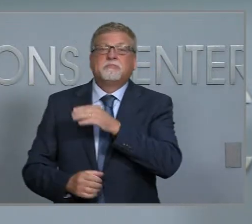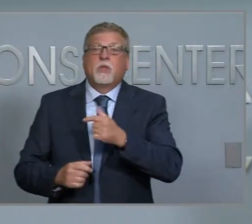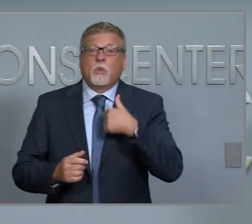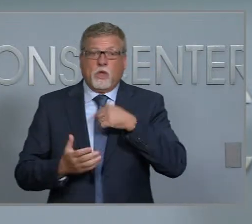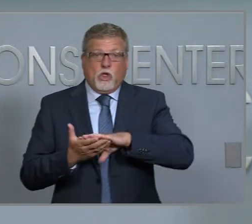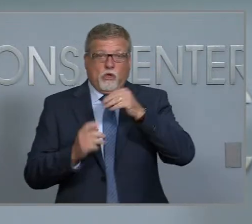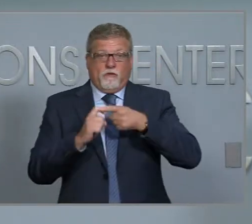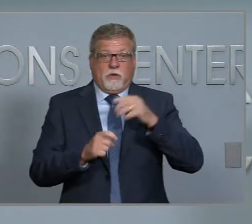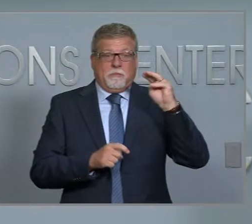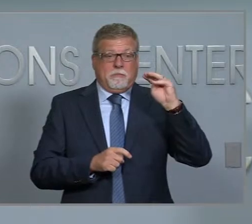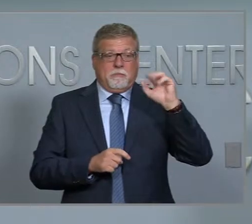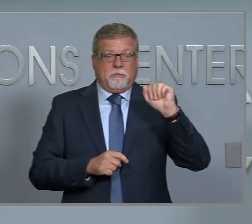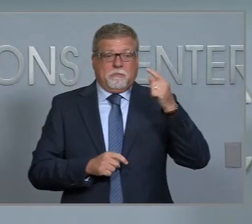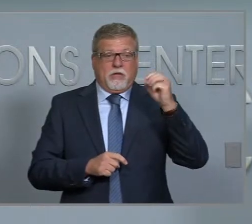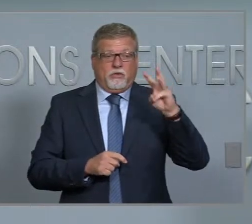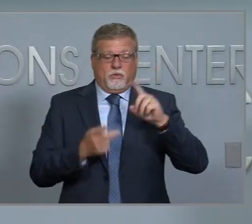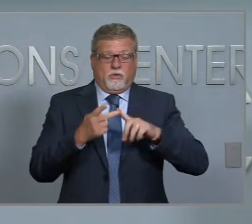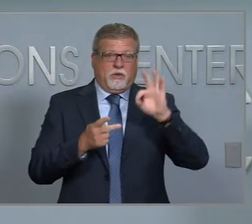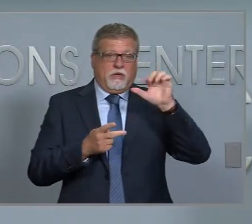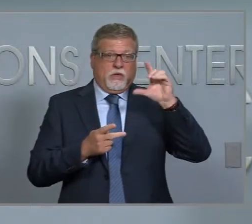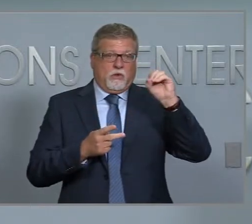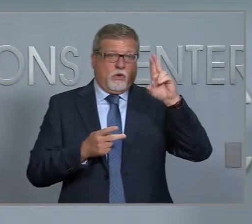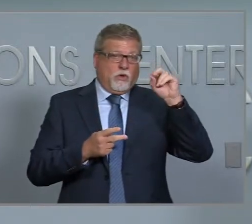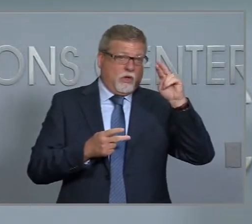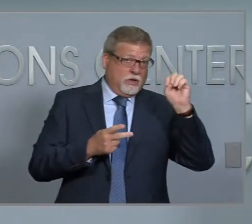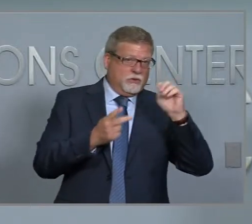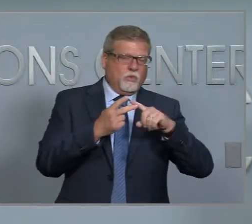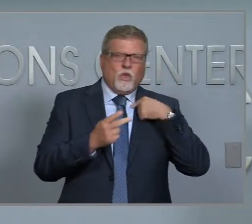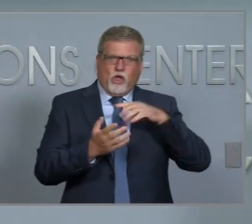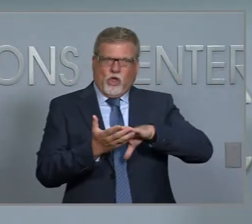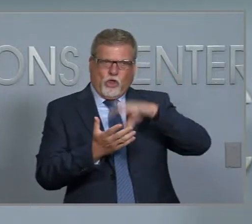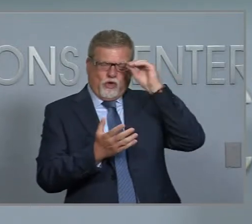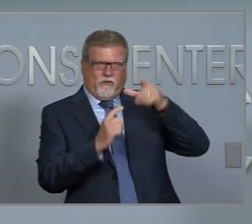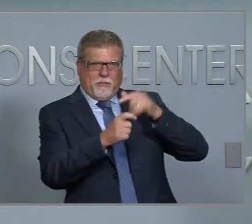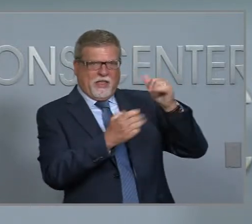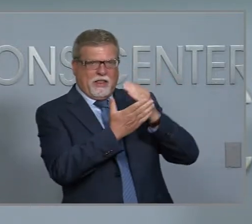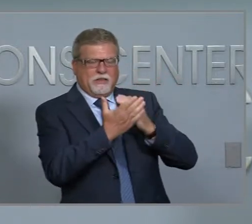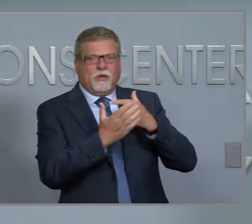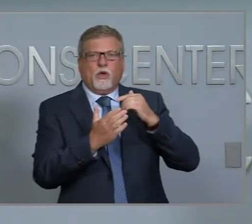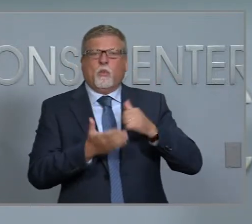and Florence, we have worked to rebuild in a more resilient way.